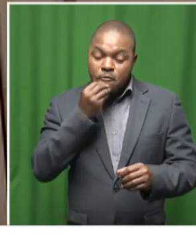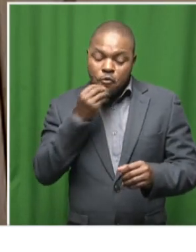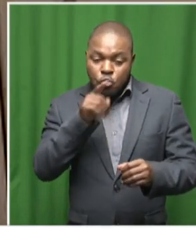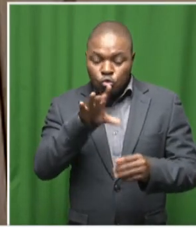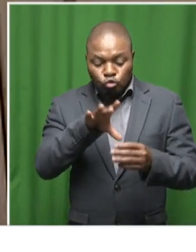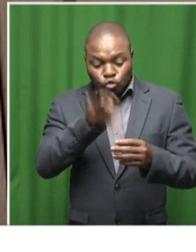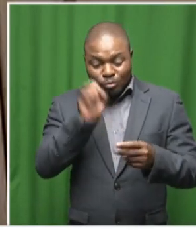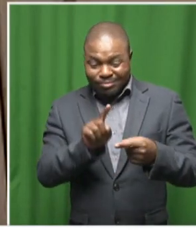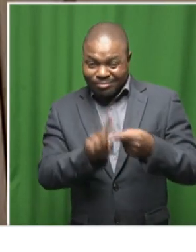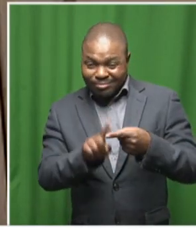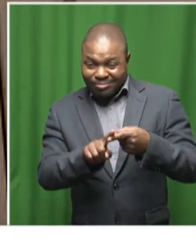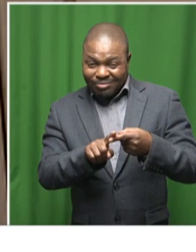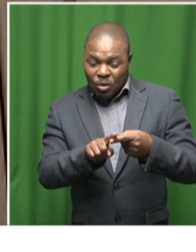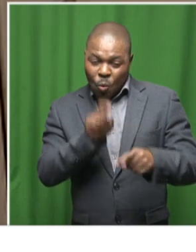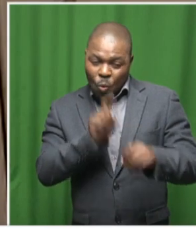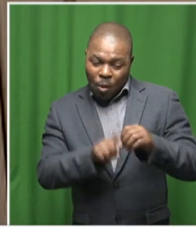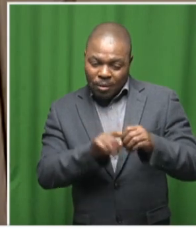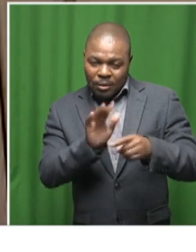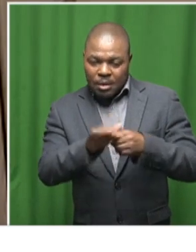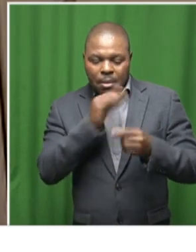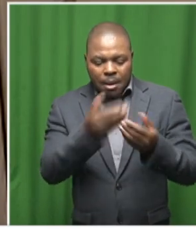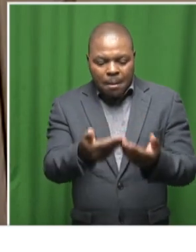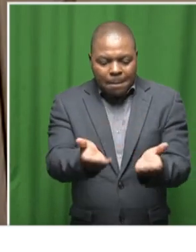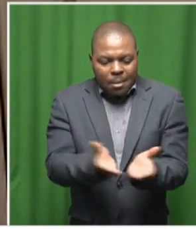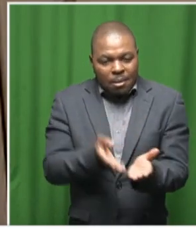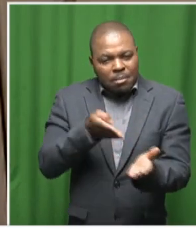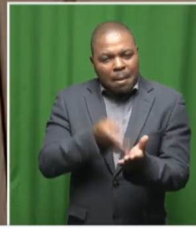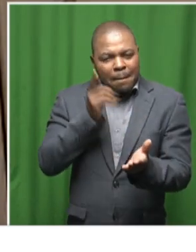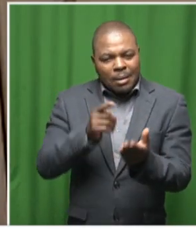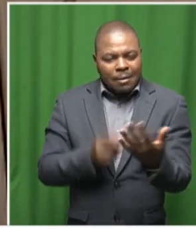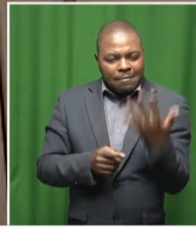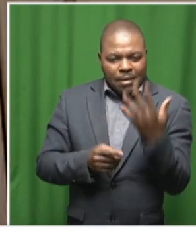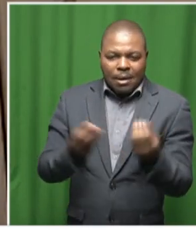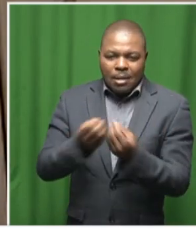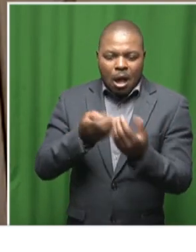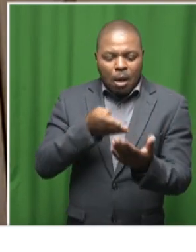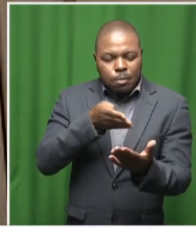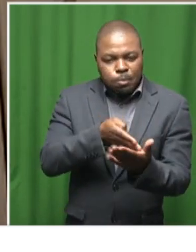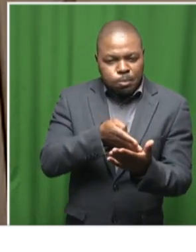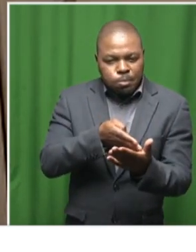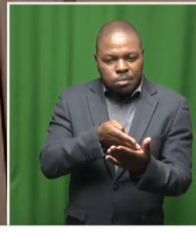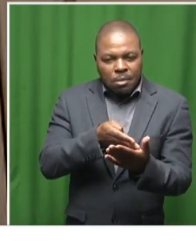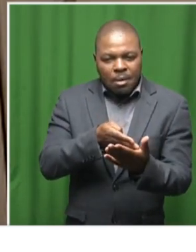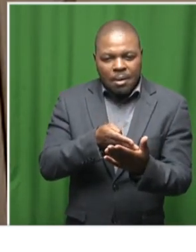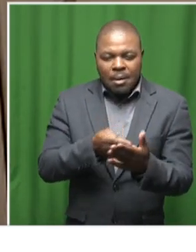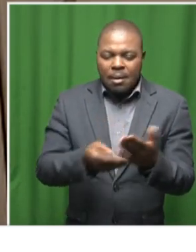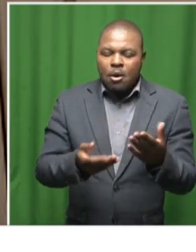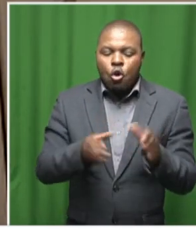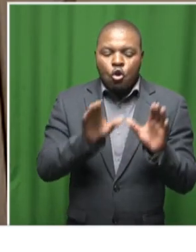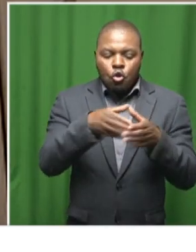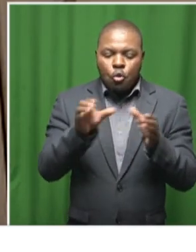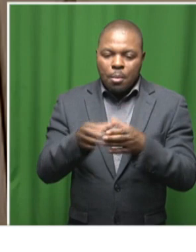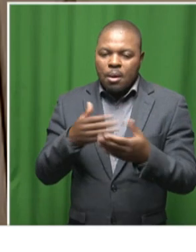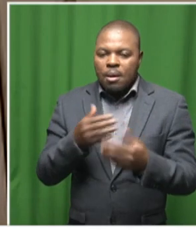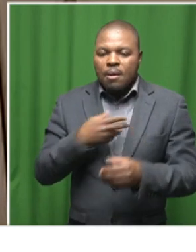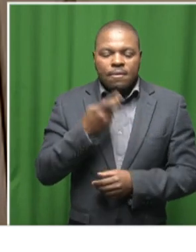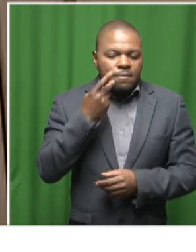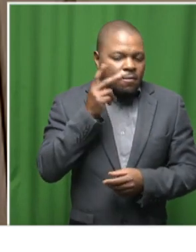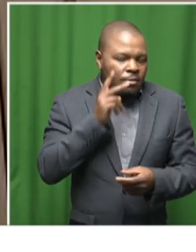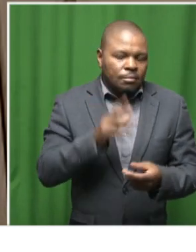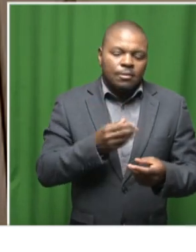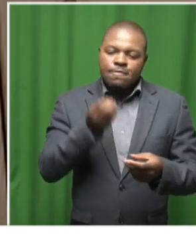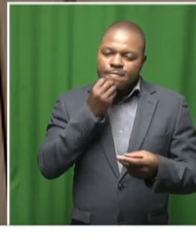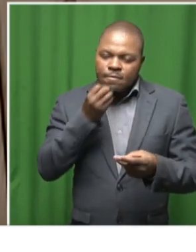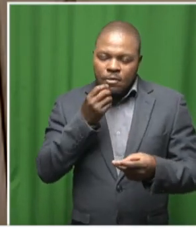choose, which means that your plate needs to at least have 5 things, which are the 5 food groups: the fruits, the